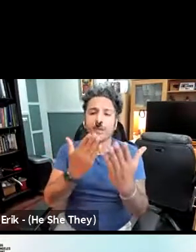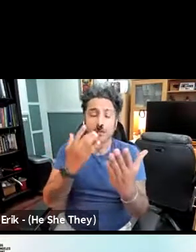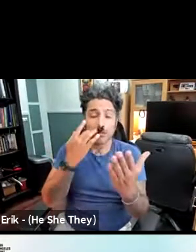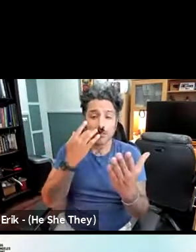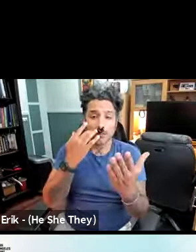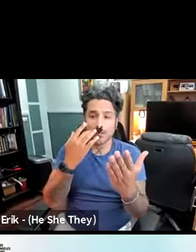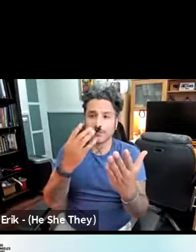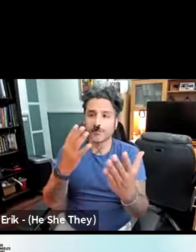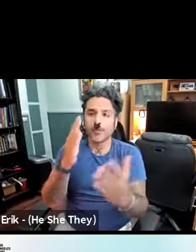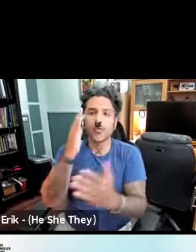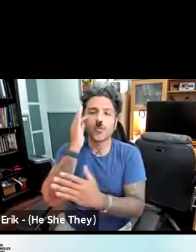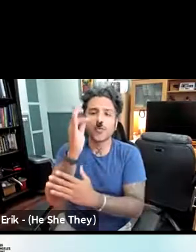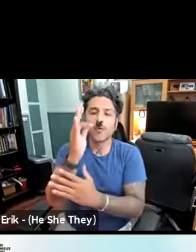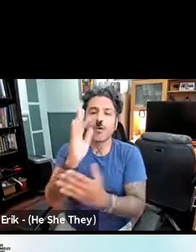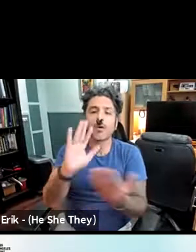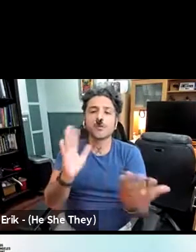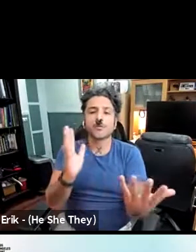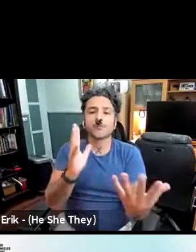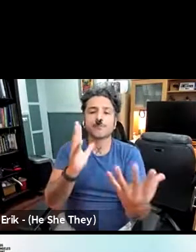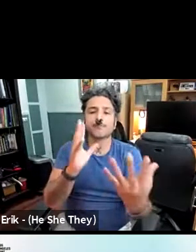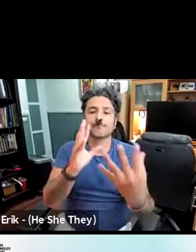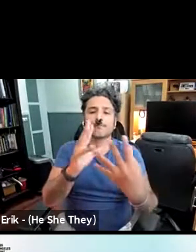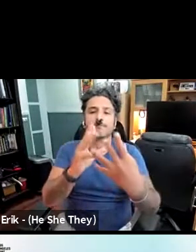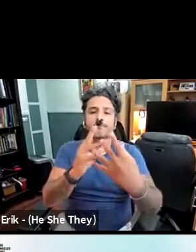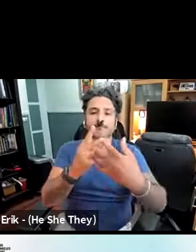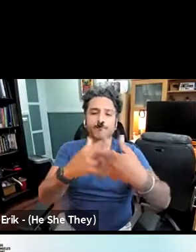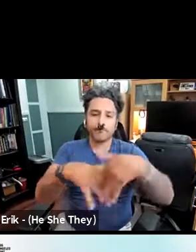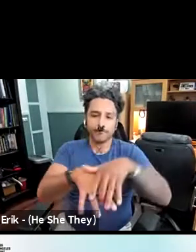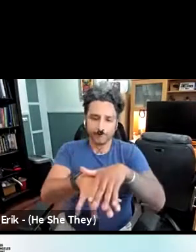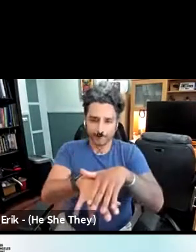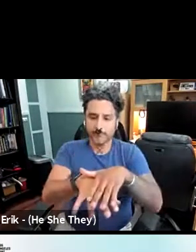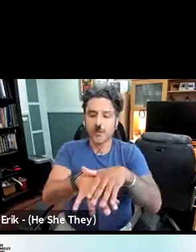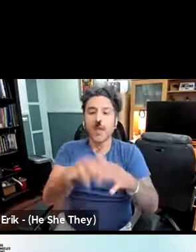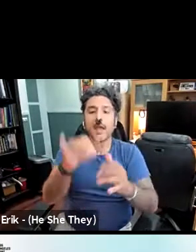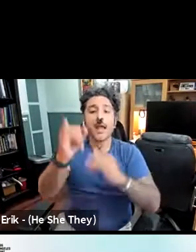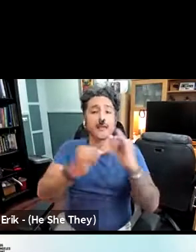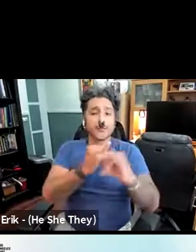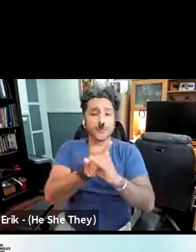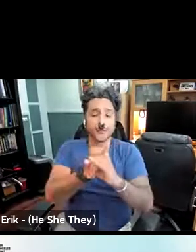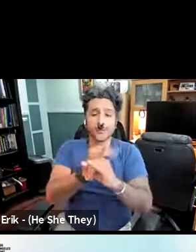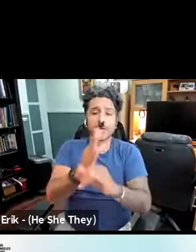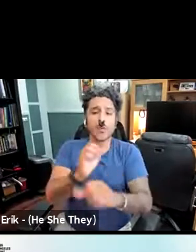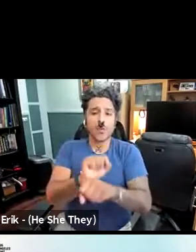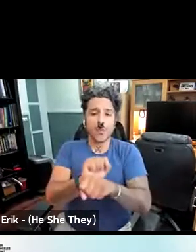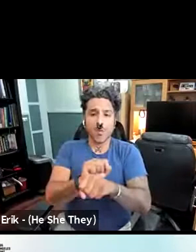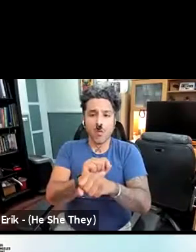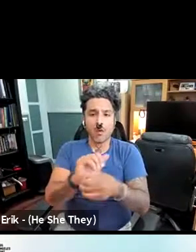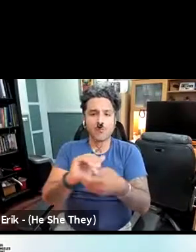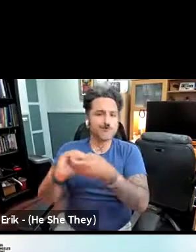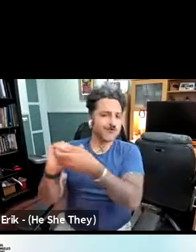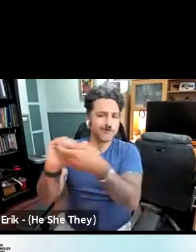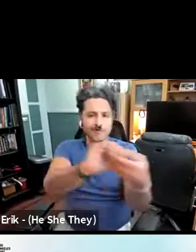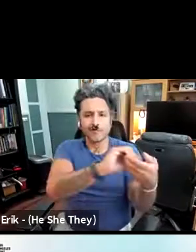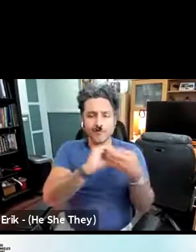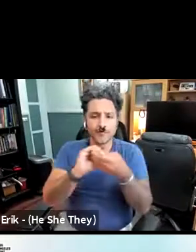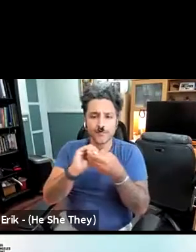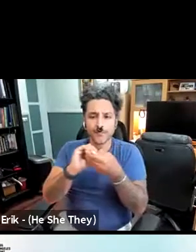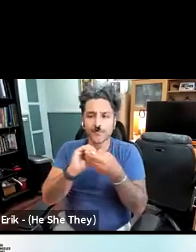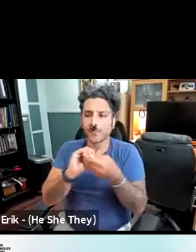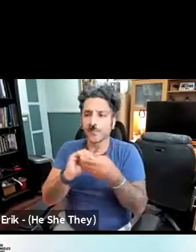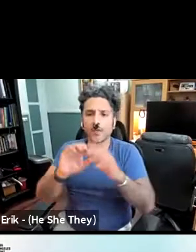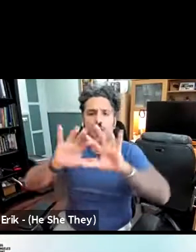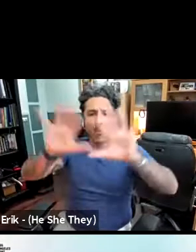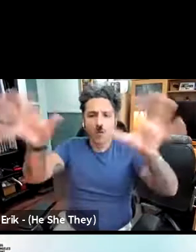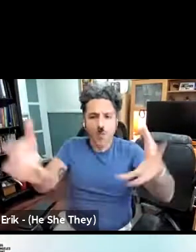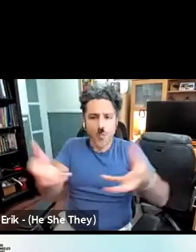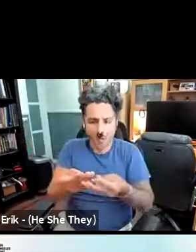forward to bridging those gaps and seeing what international work looks like. We deserve to be on every piece of this land,